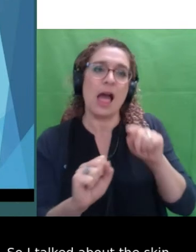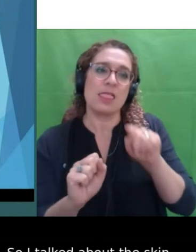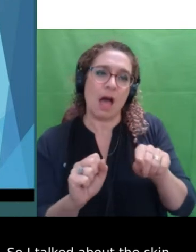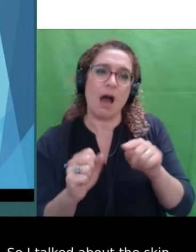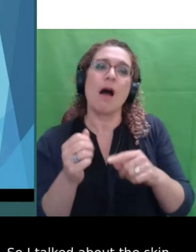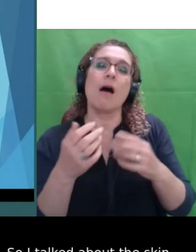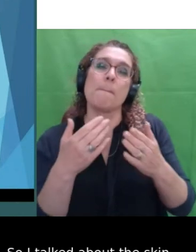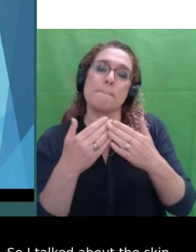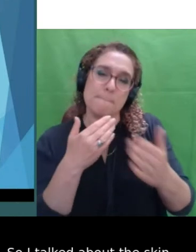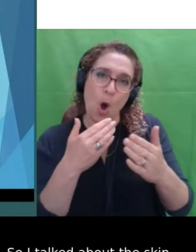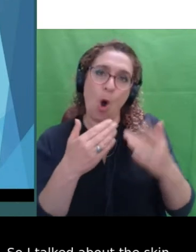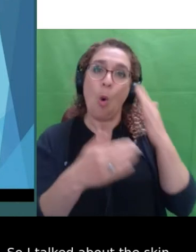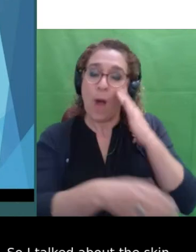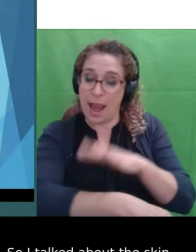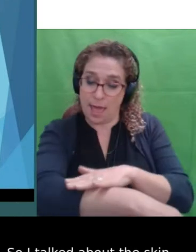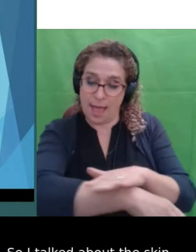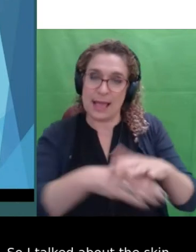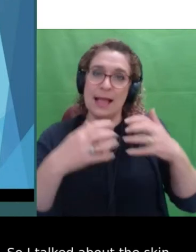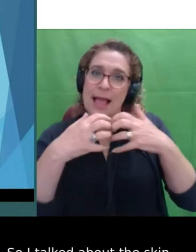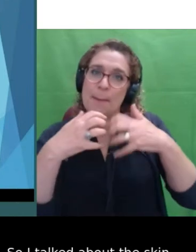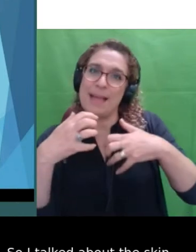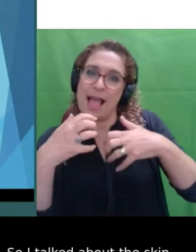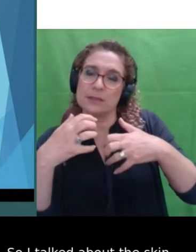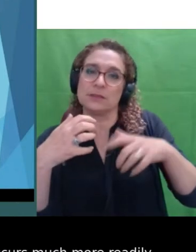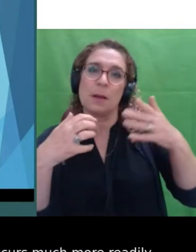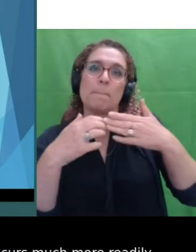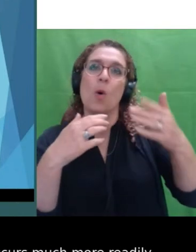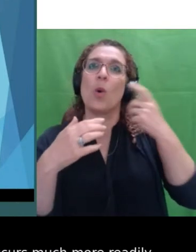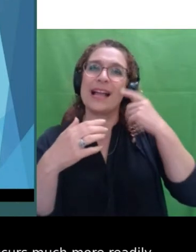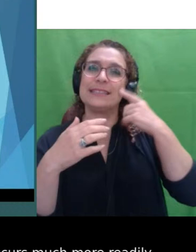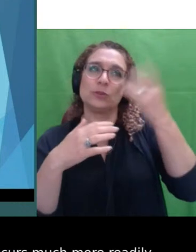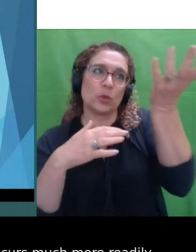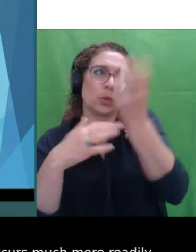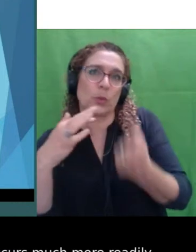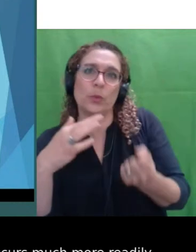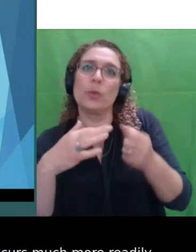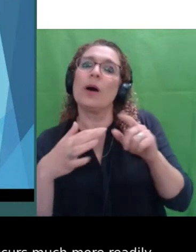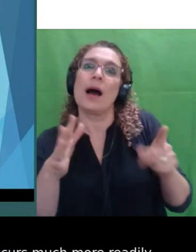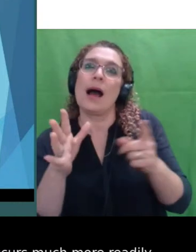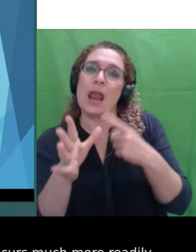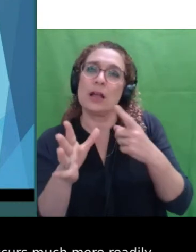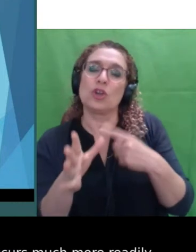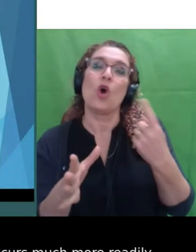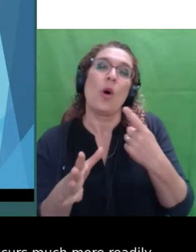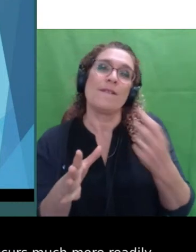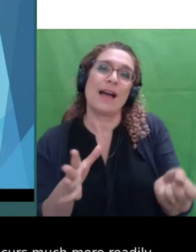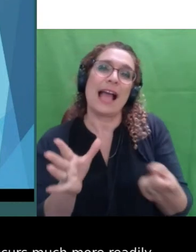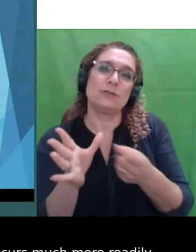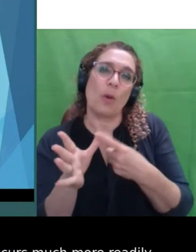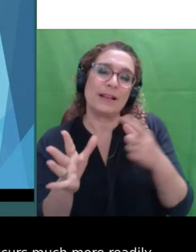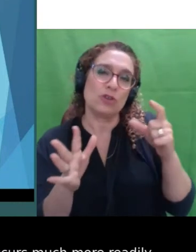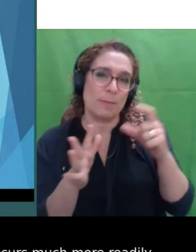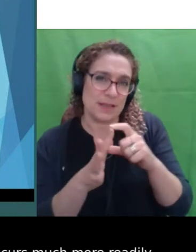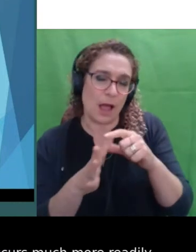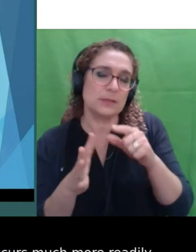impaired skin barrier and this is why people with atopic dermatitis are much more prone to allergy